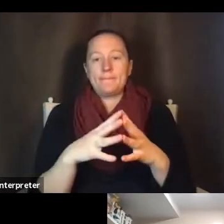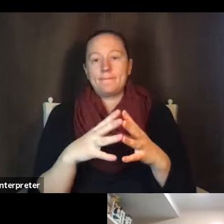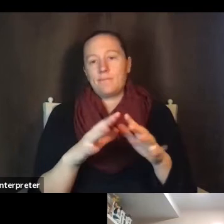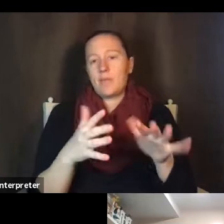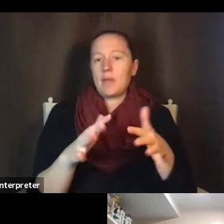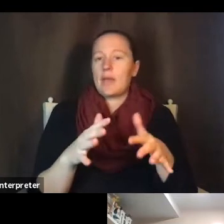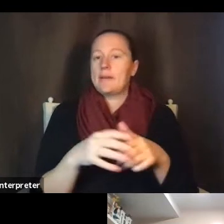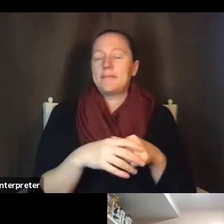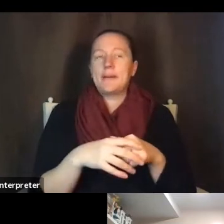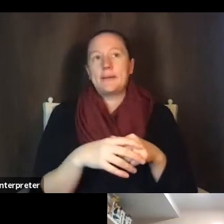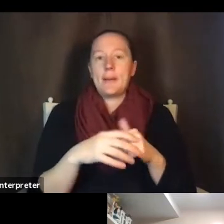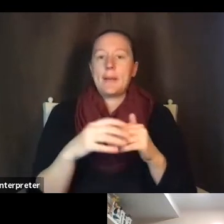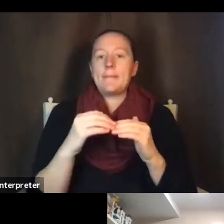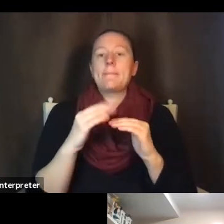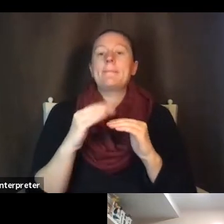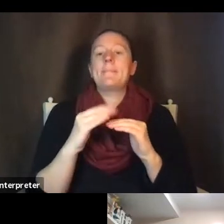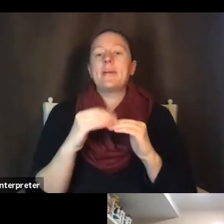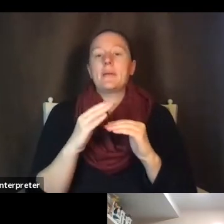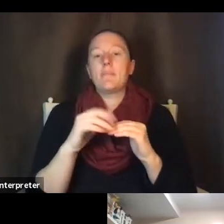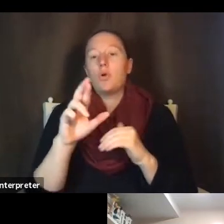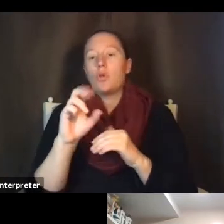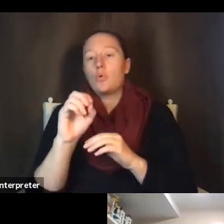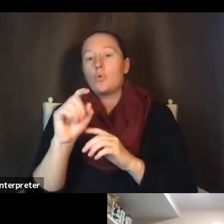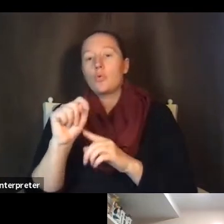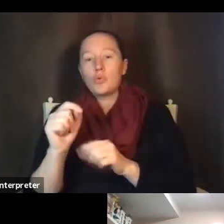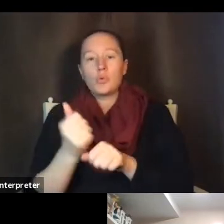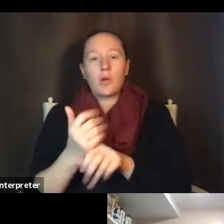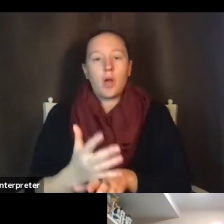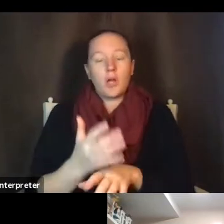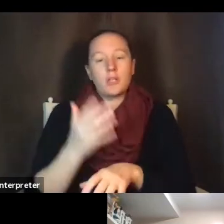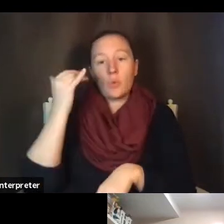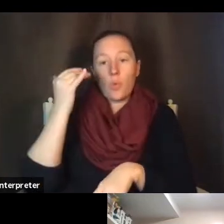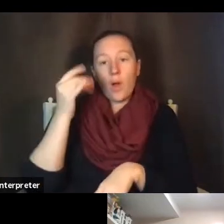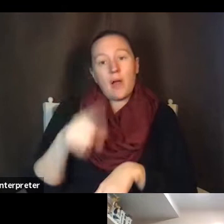of a minimal root cause analysis about why those